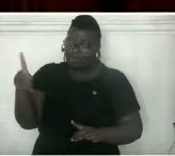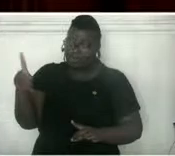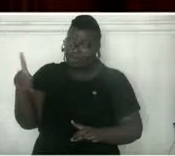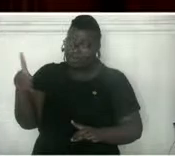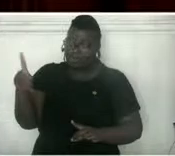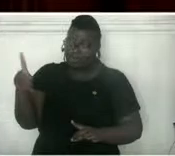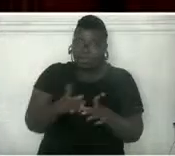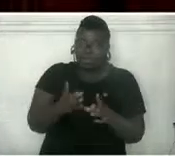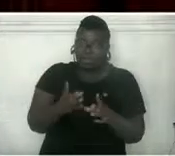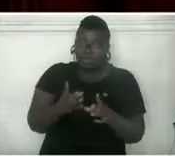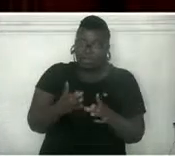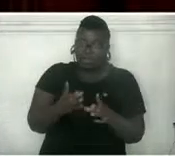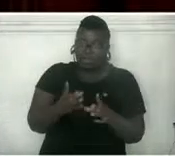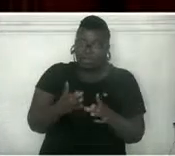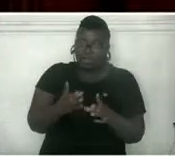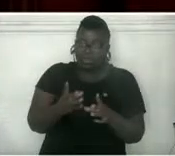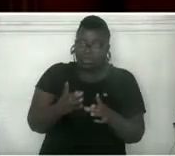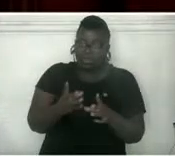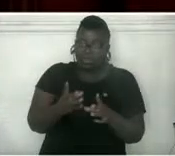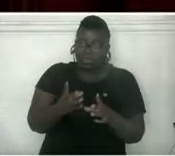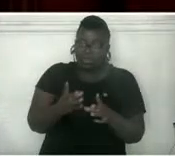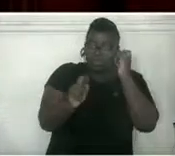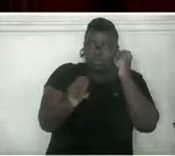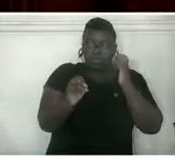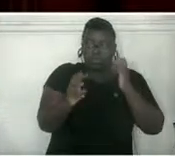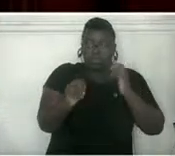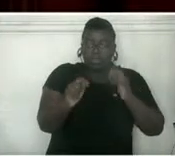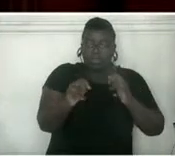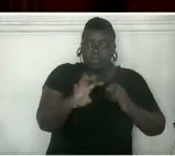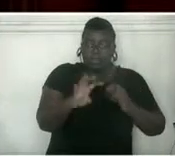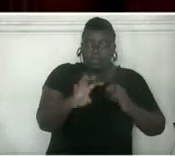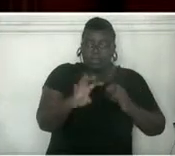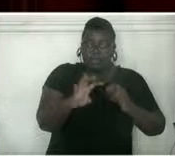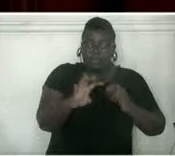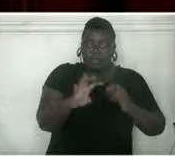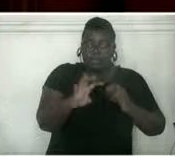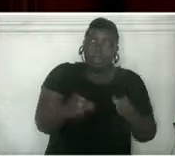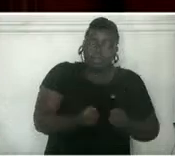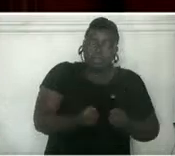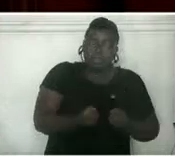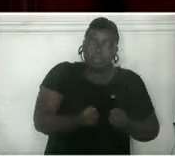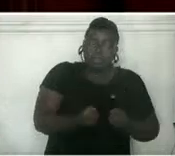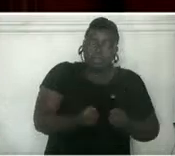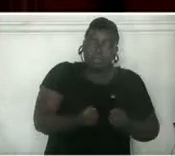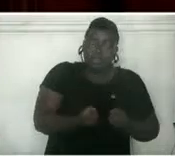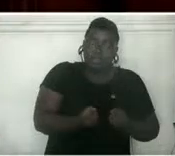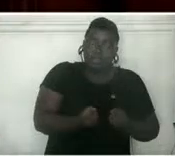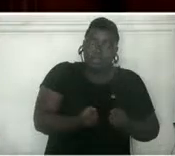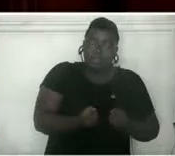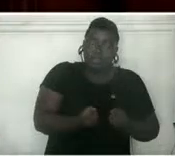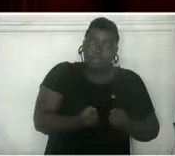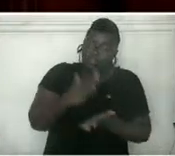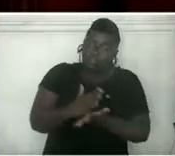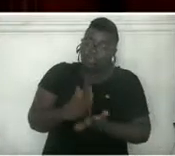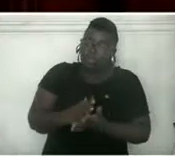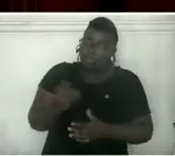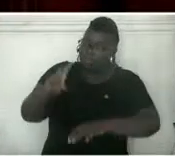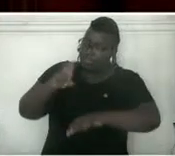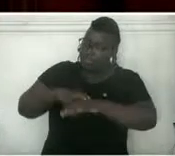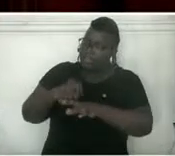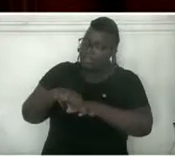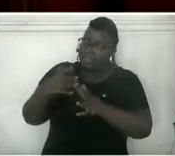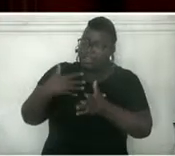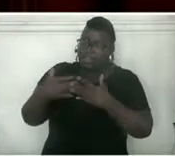park ezolekelela ukuthi ukwazi ukuthi ama parts adingekayo